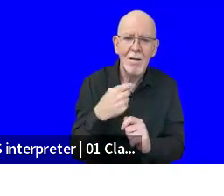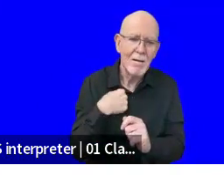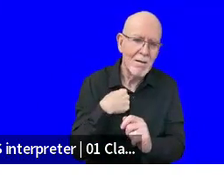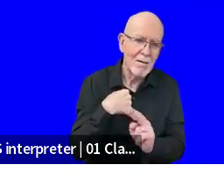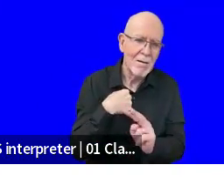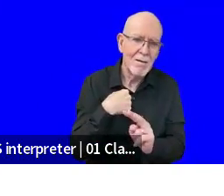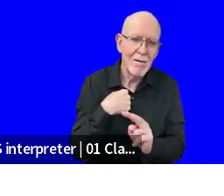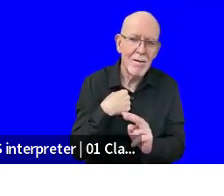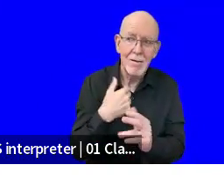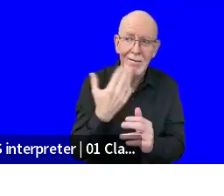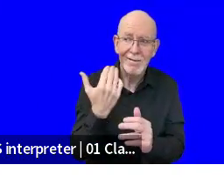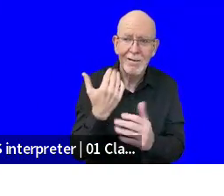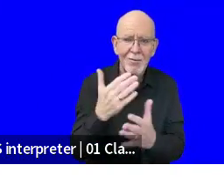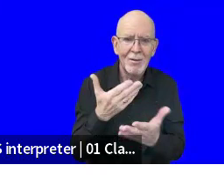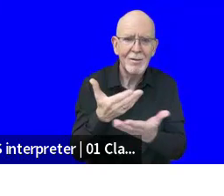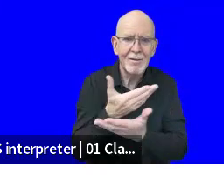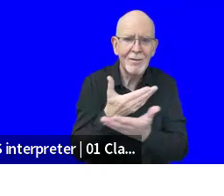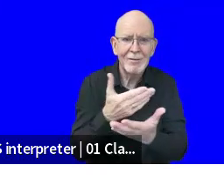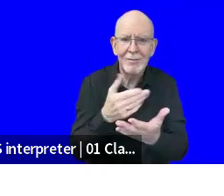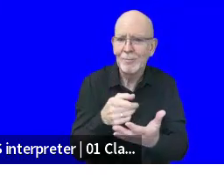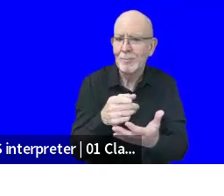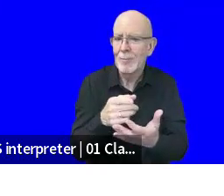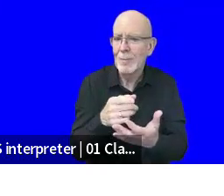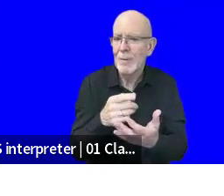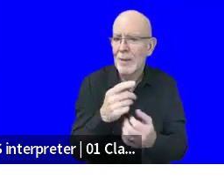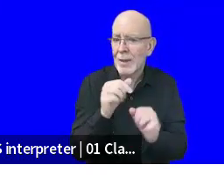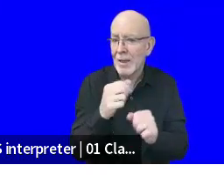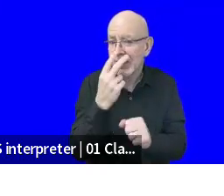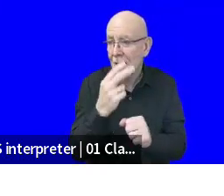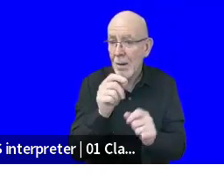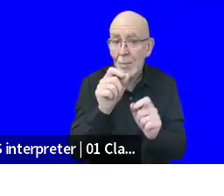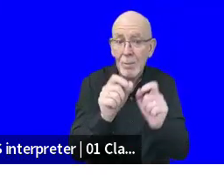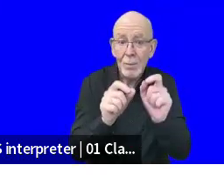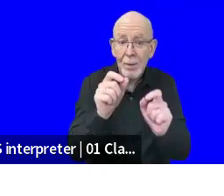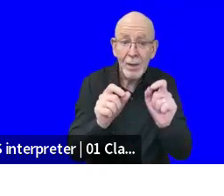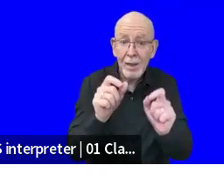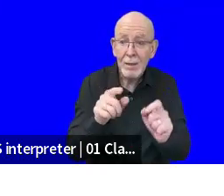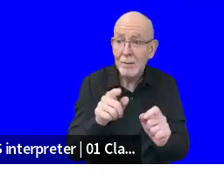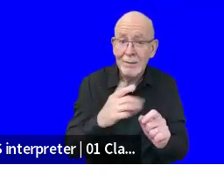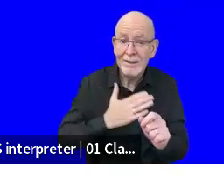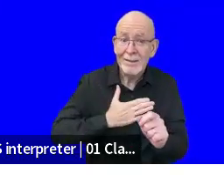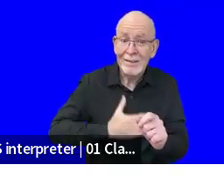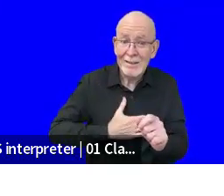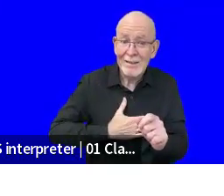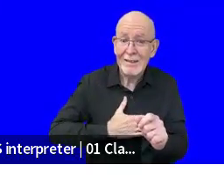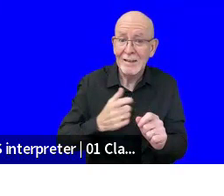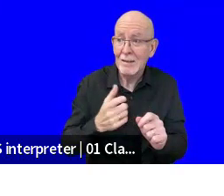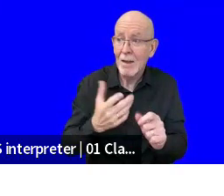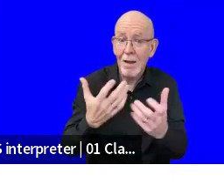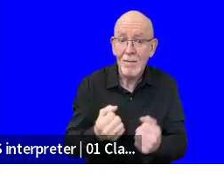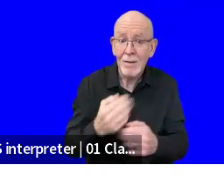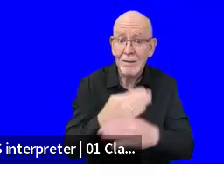needs of people with disability are largely unmet, there are not many of the services and goods that people with